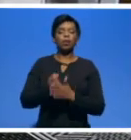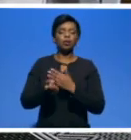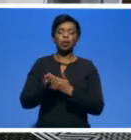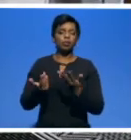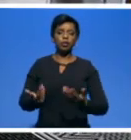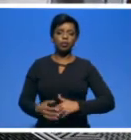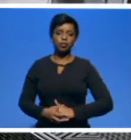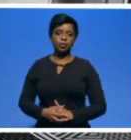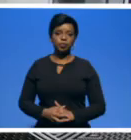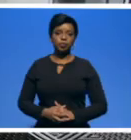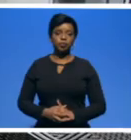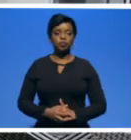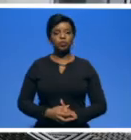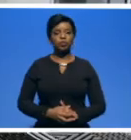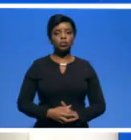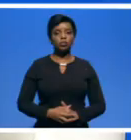How sheba uskoketso